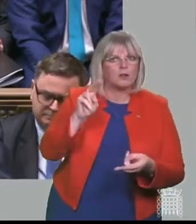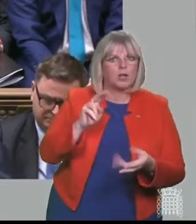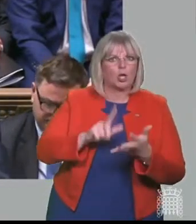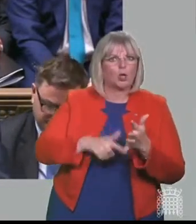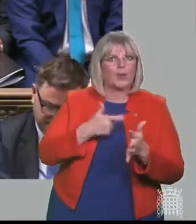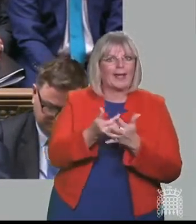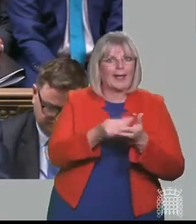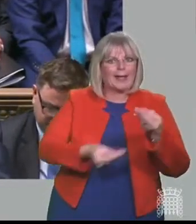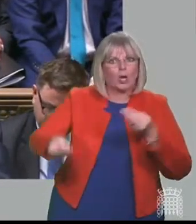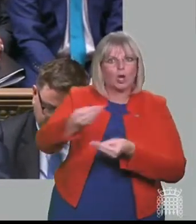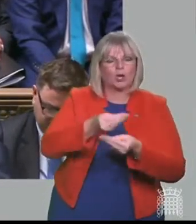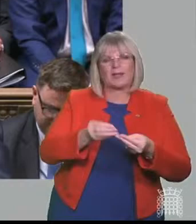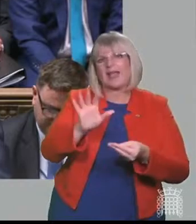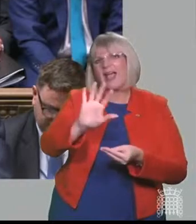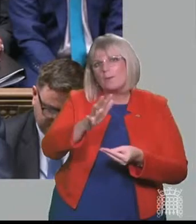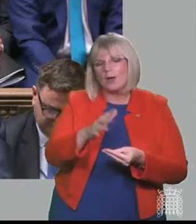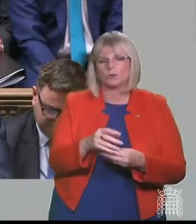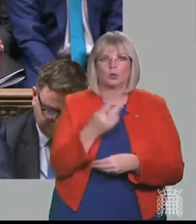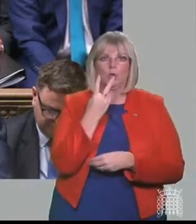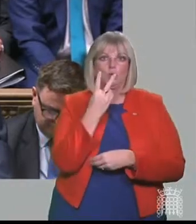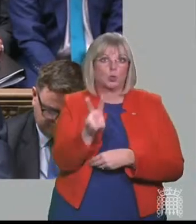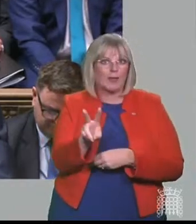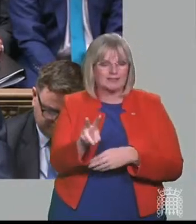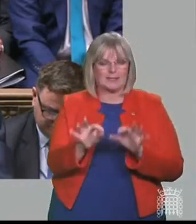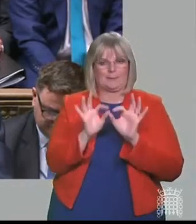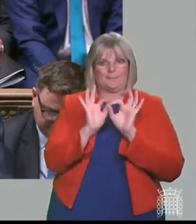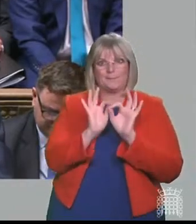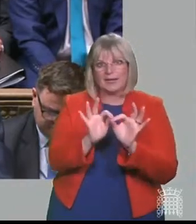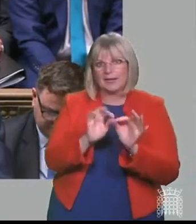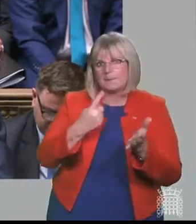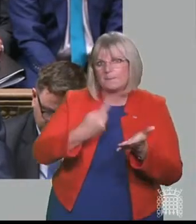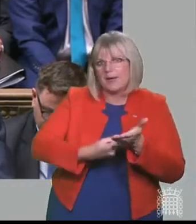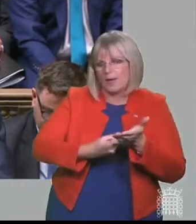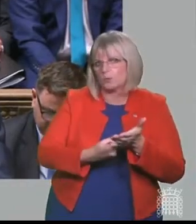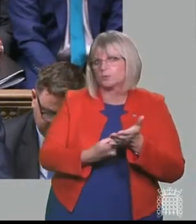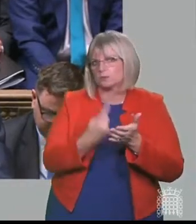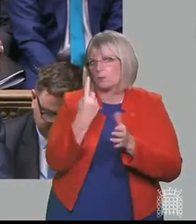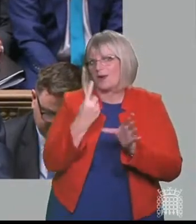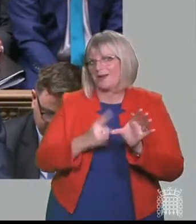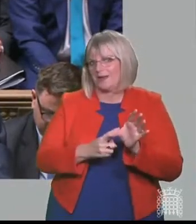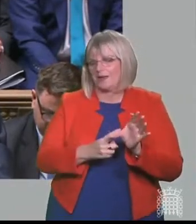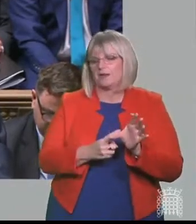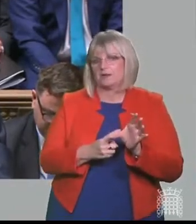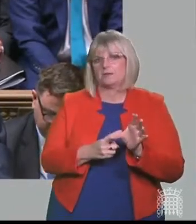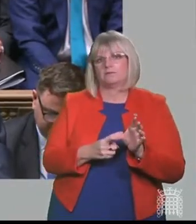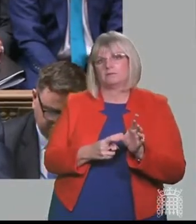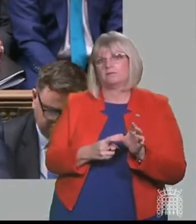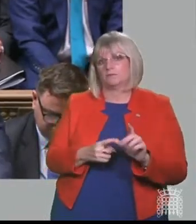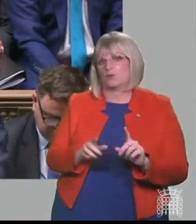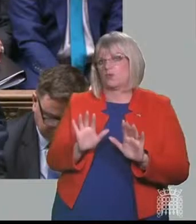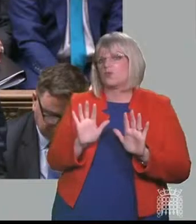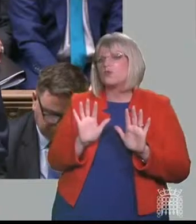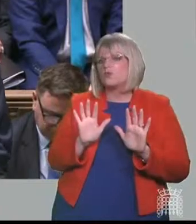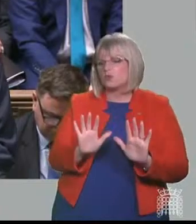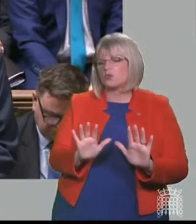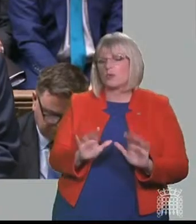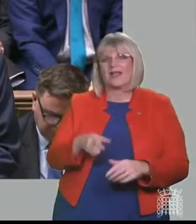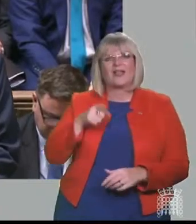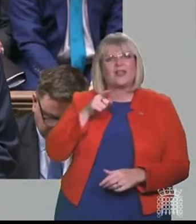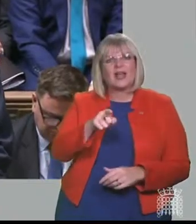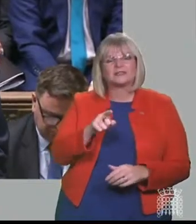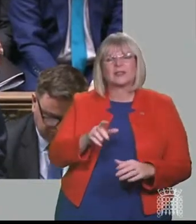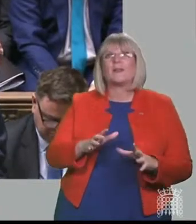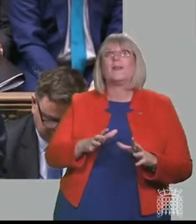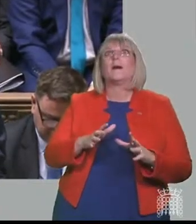£20 billion a year within the decade, nearly 1% of GDP at today's level. This is the biggest